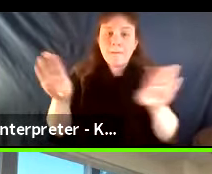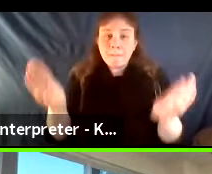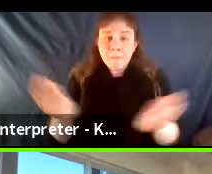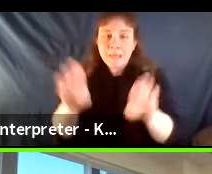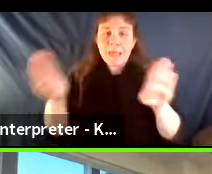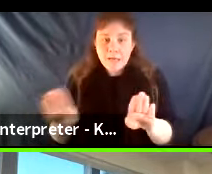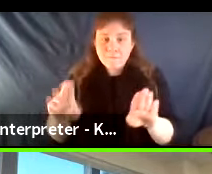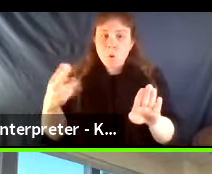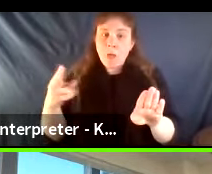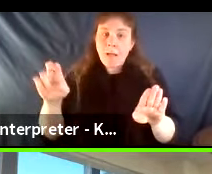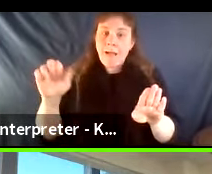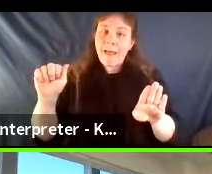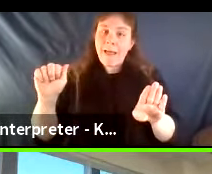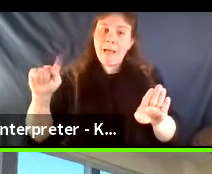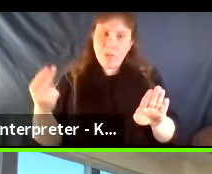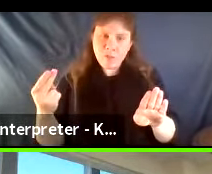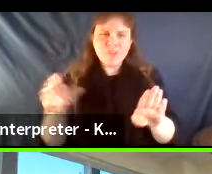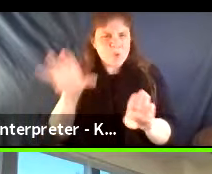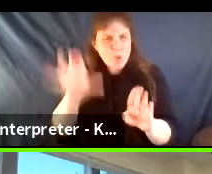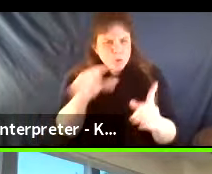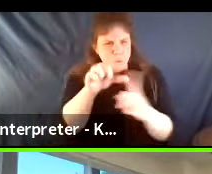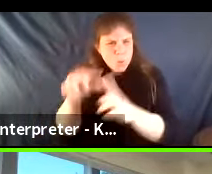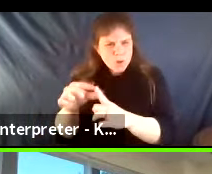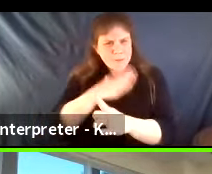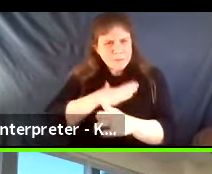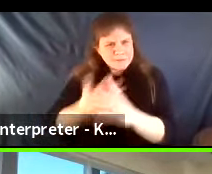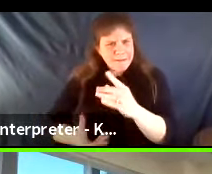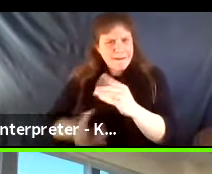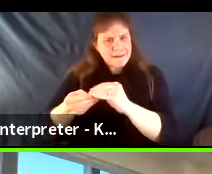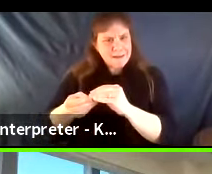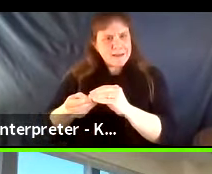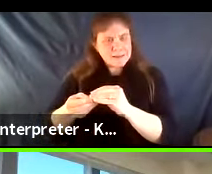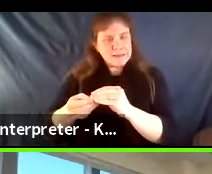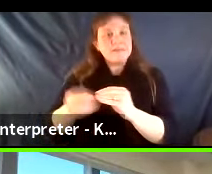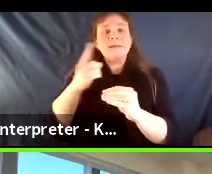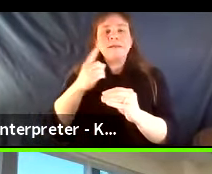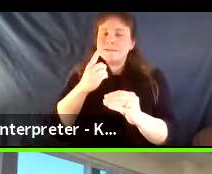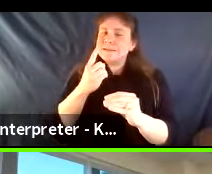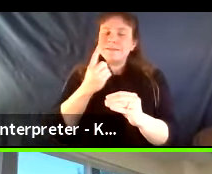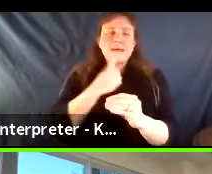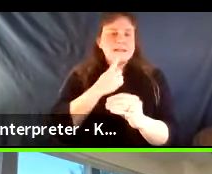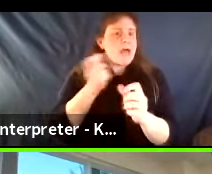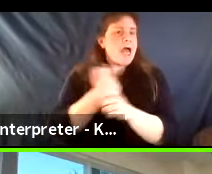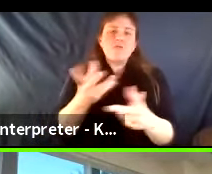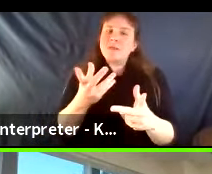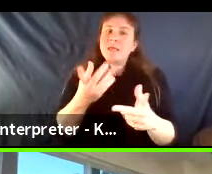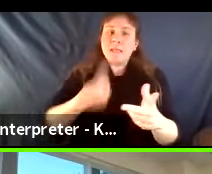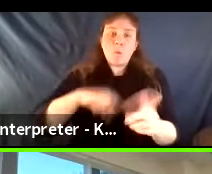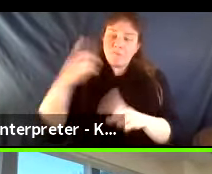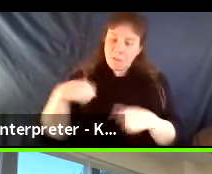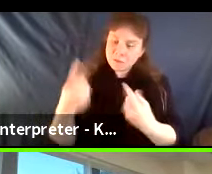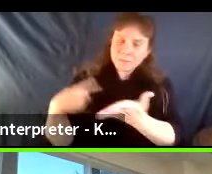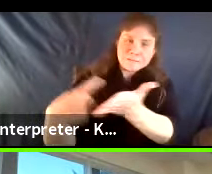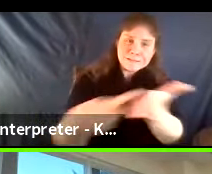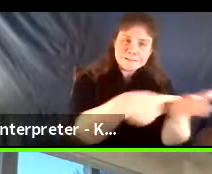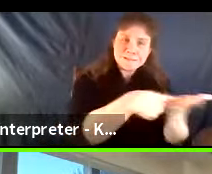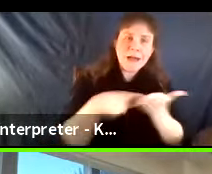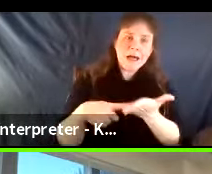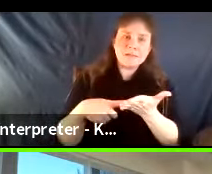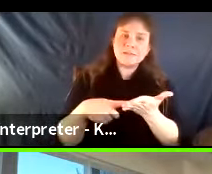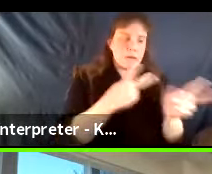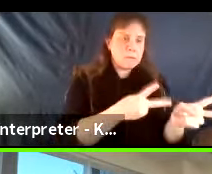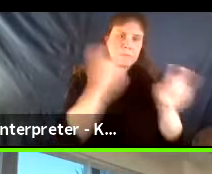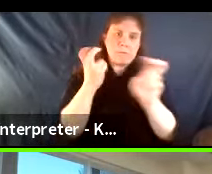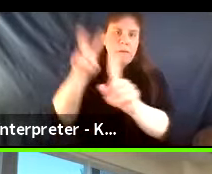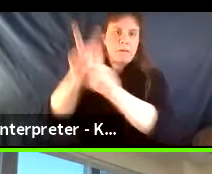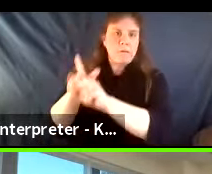very simple message, I think, on CDPH's website that says all of the things we've been talking about, even pulling out that 65